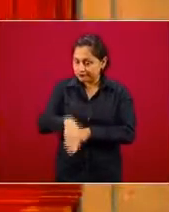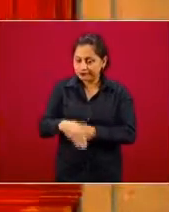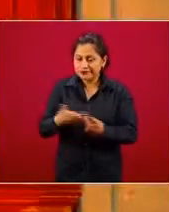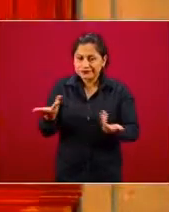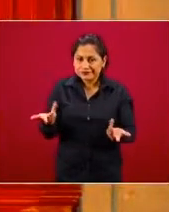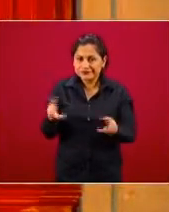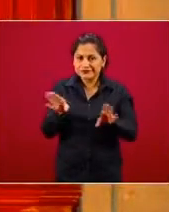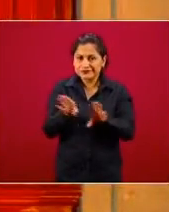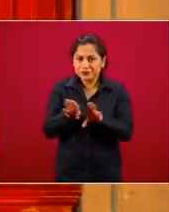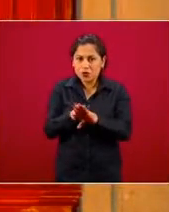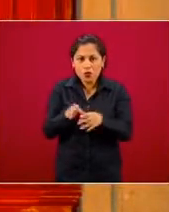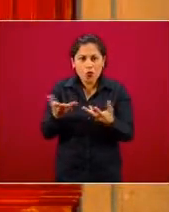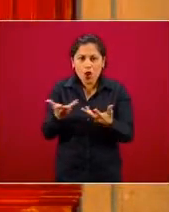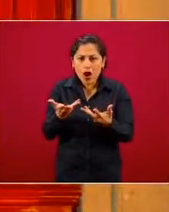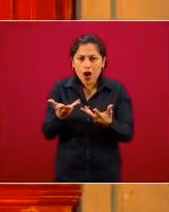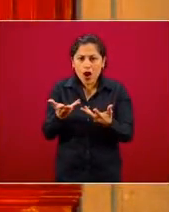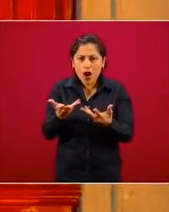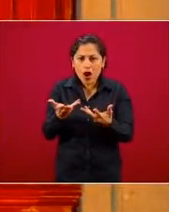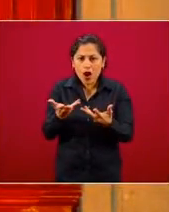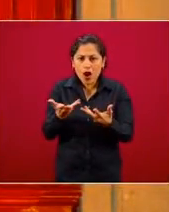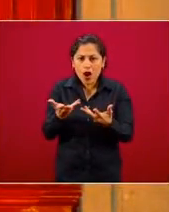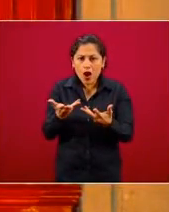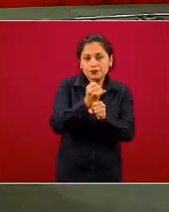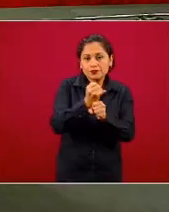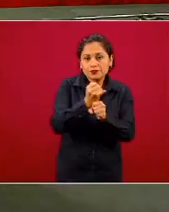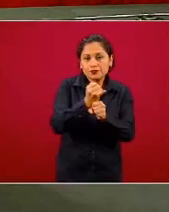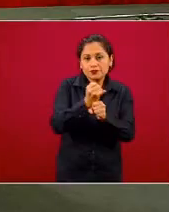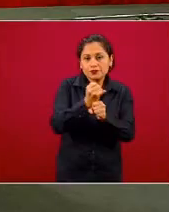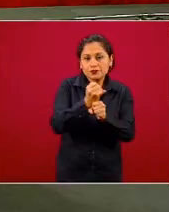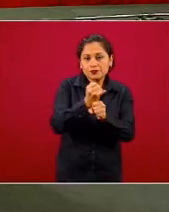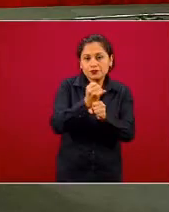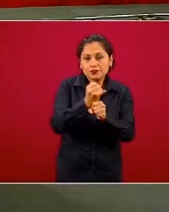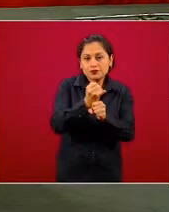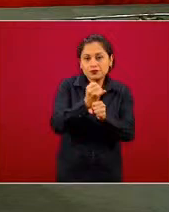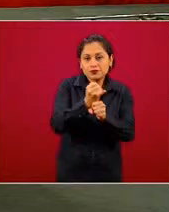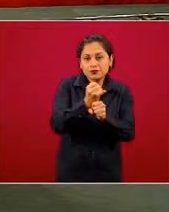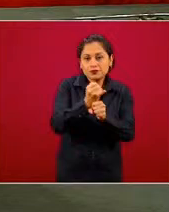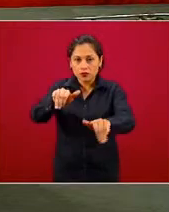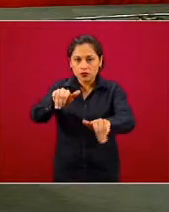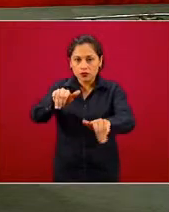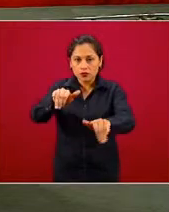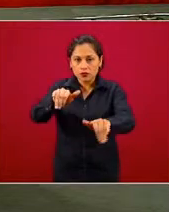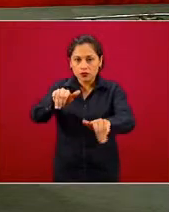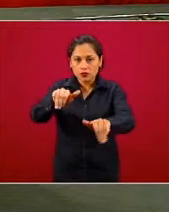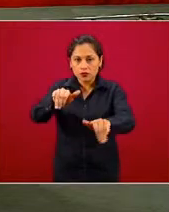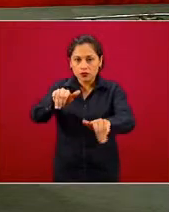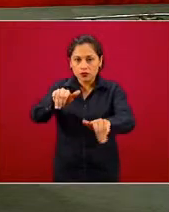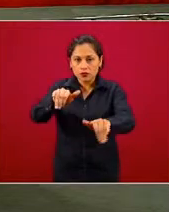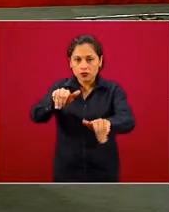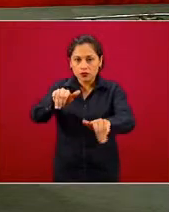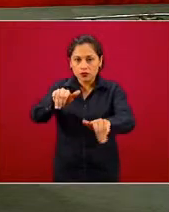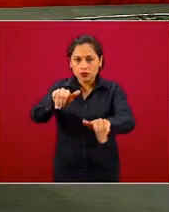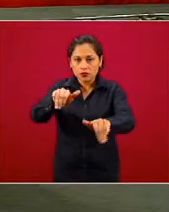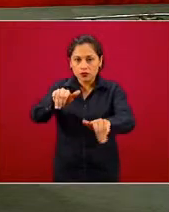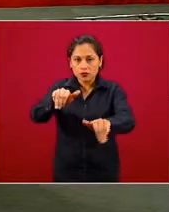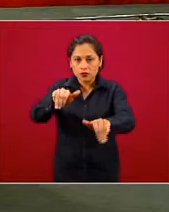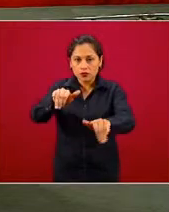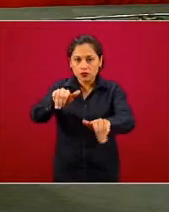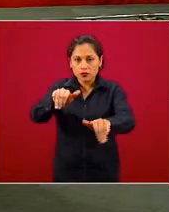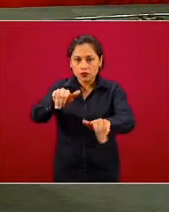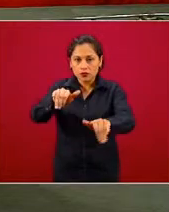gather information, we integrate that information, we analyze it. That's the most important part in terms